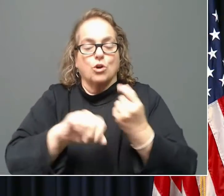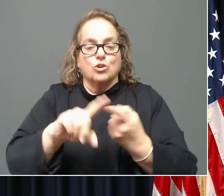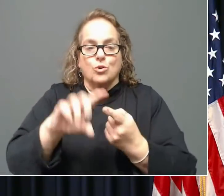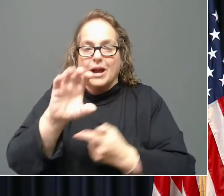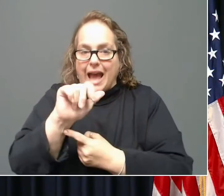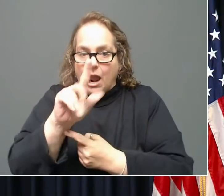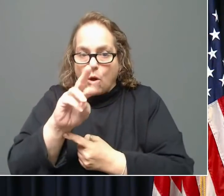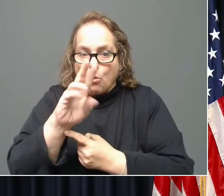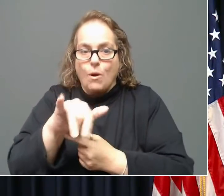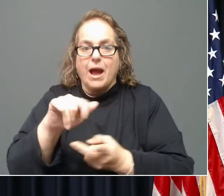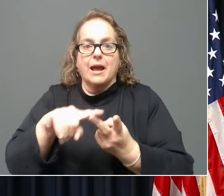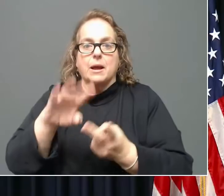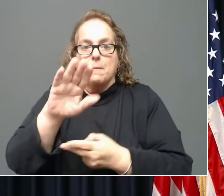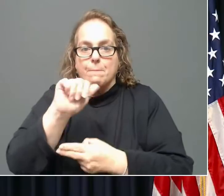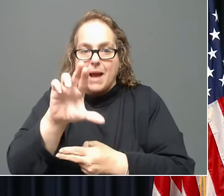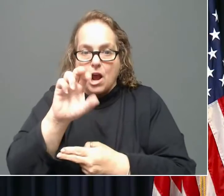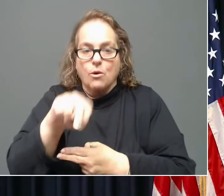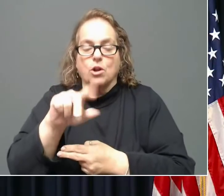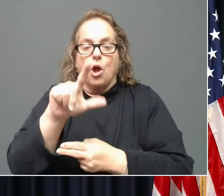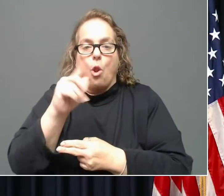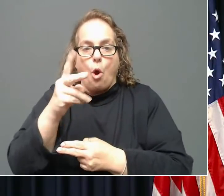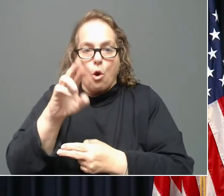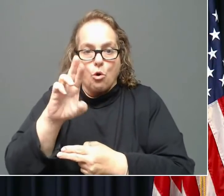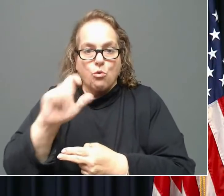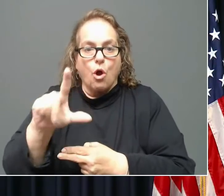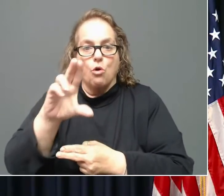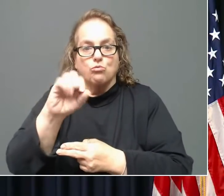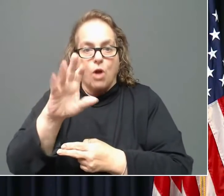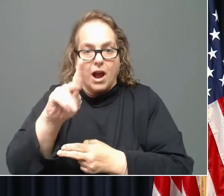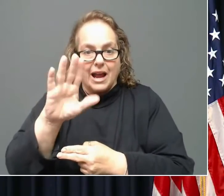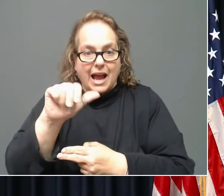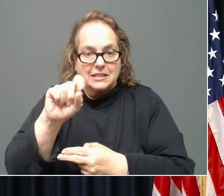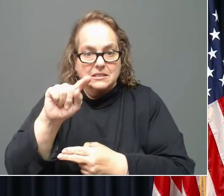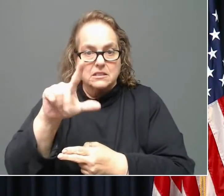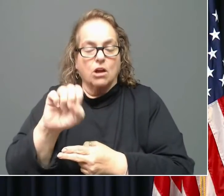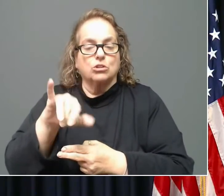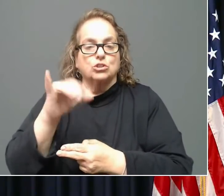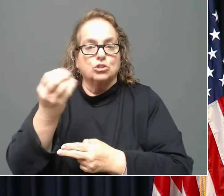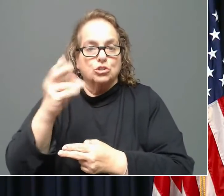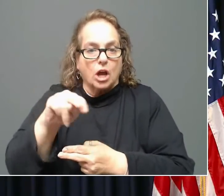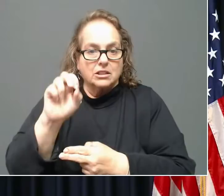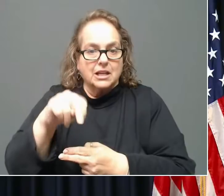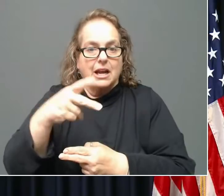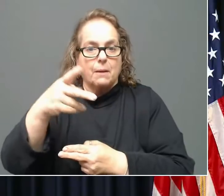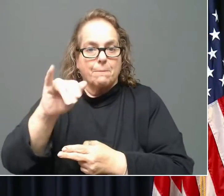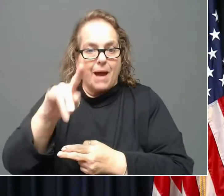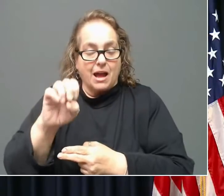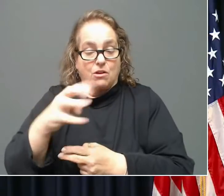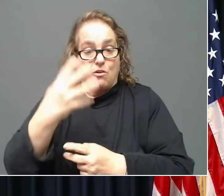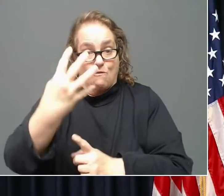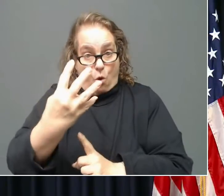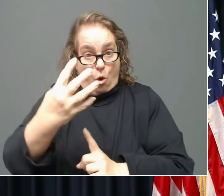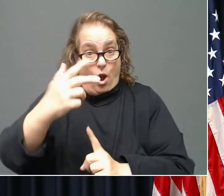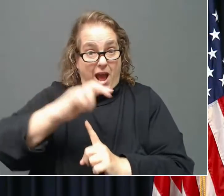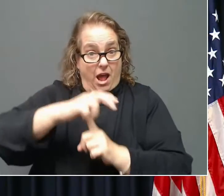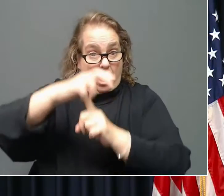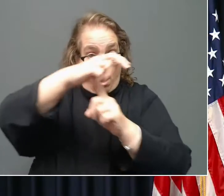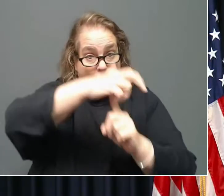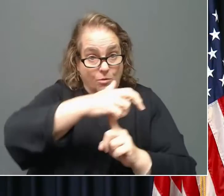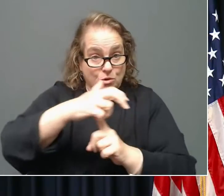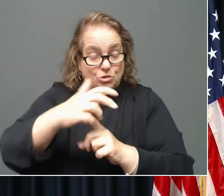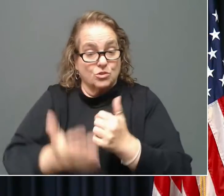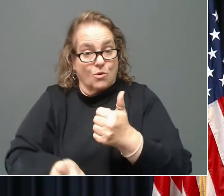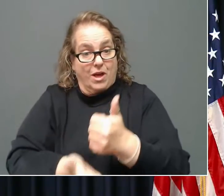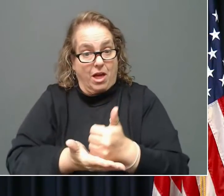Laurel, Rockcastle, Johnson, and Pike. We have at least 4 helicopters that are helping in the effort, 2 Lakota and